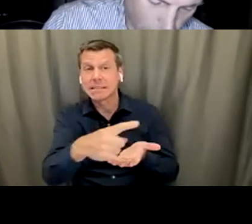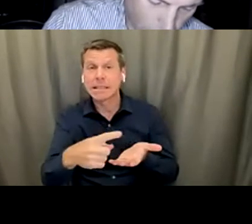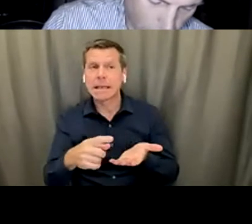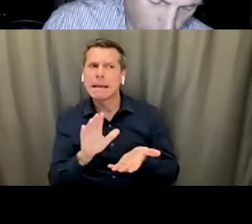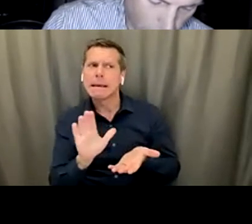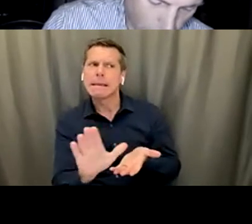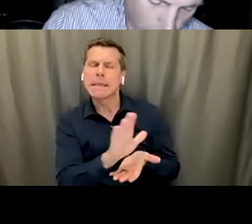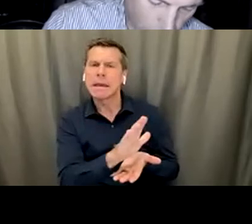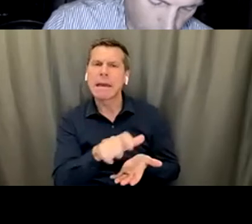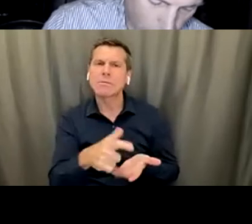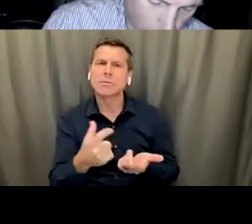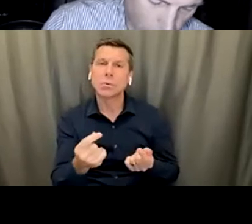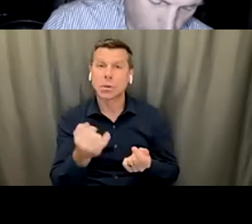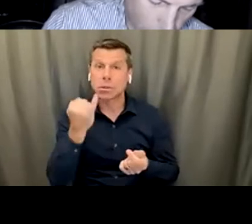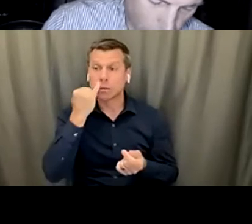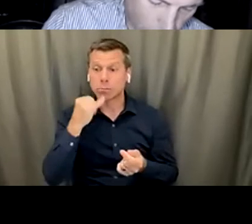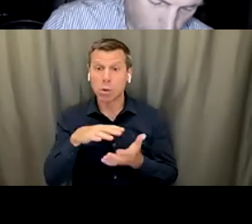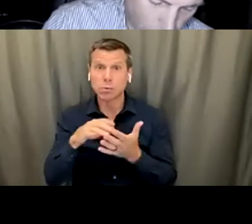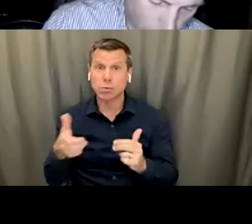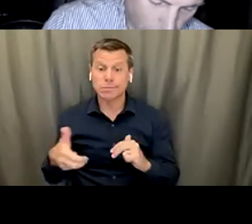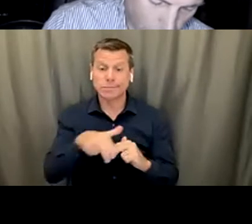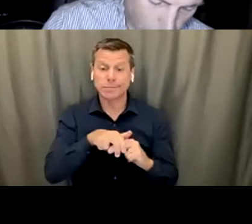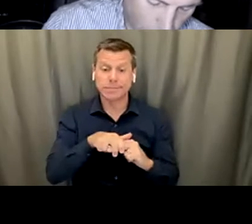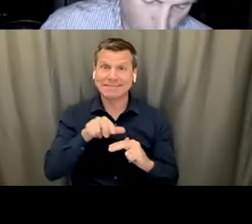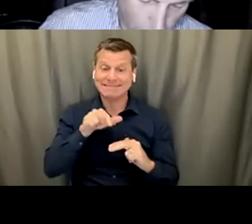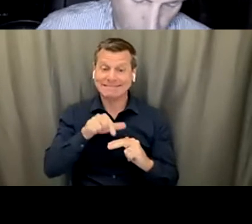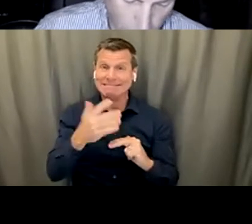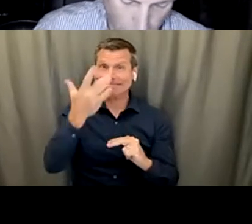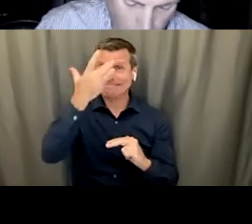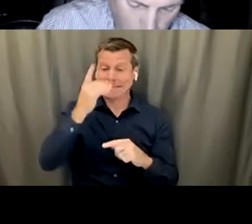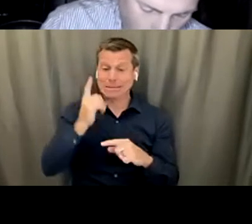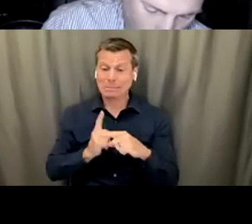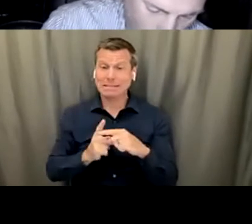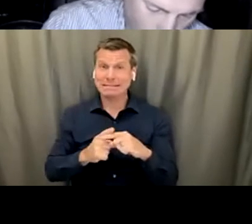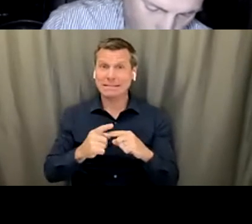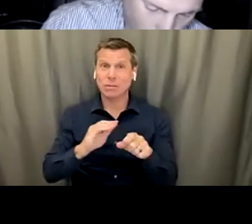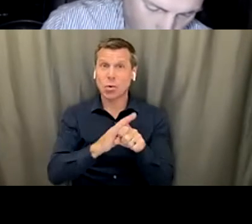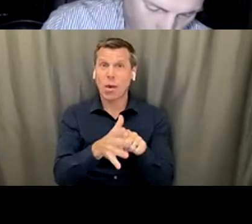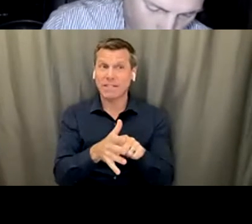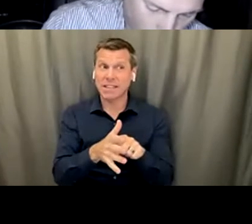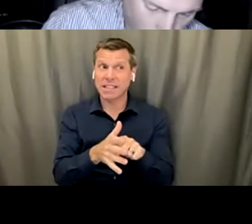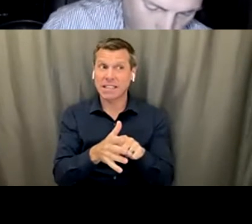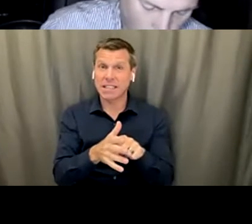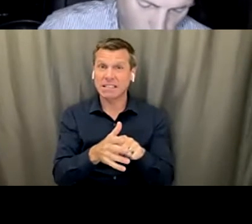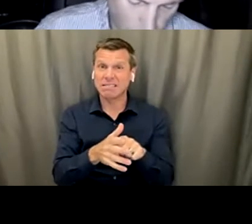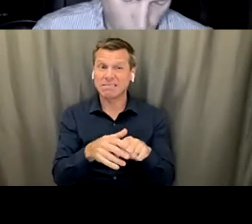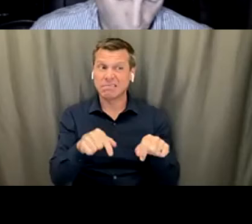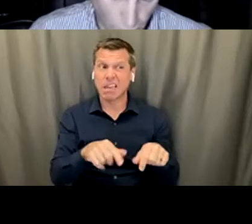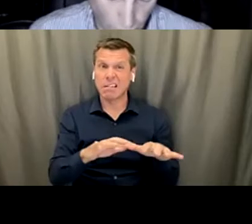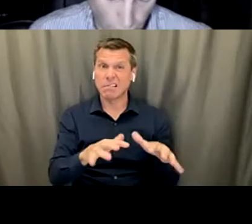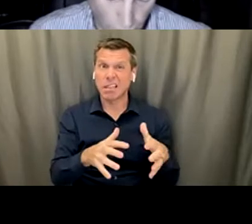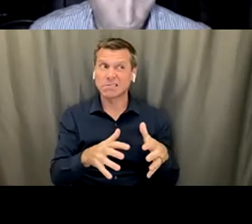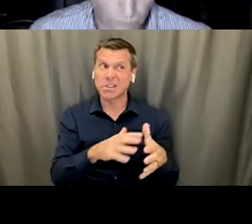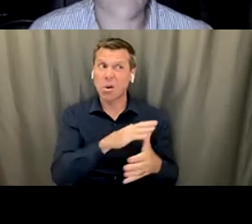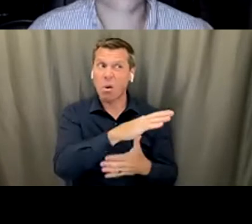protocol if a positive student sat in the class, since that would obviously be more than 15 minutes of exposure? Does the whole class, for example, have